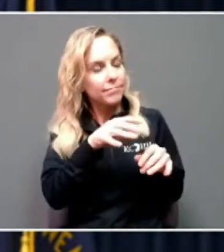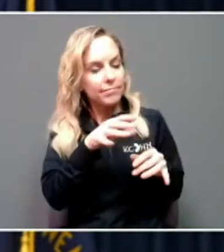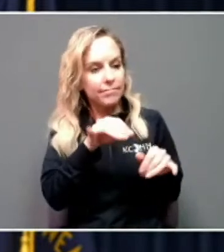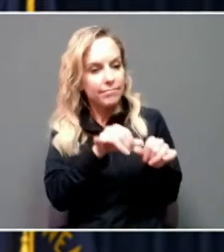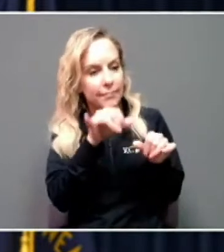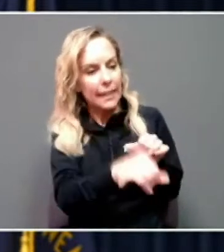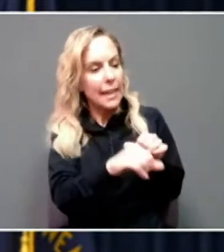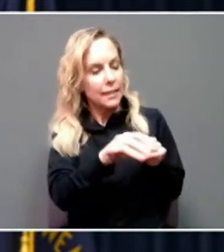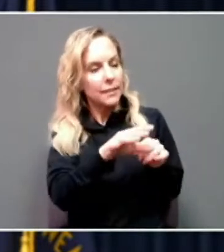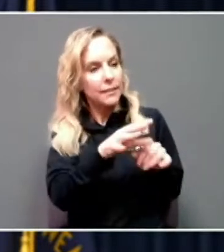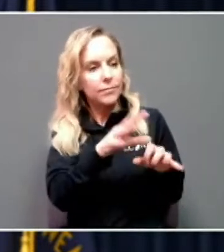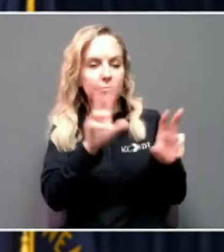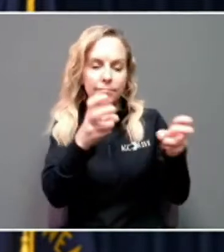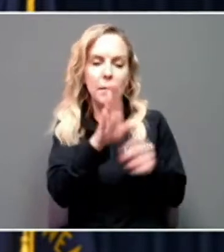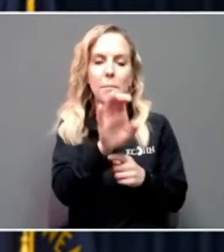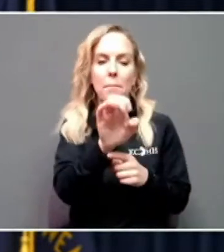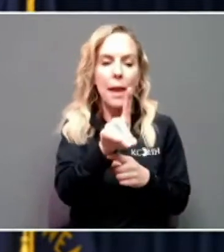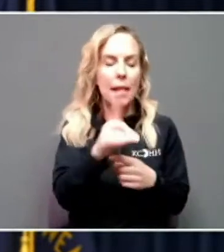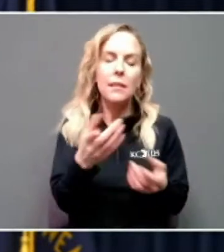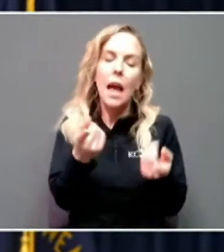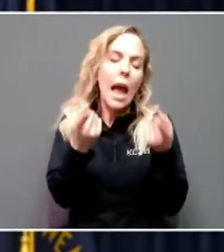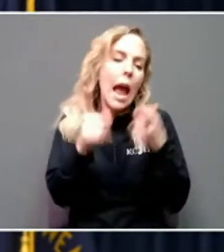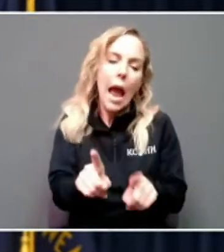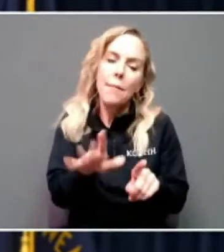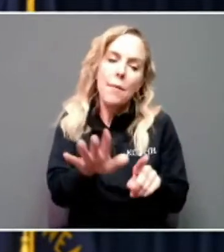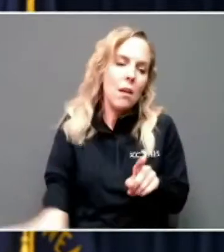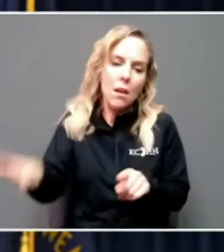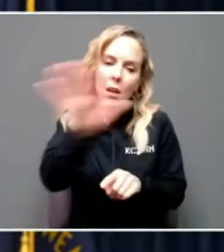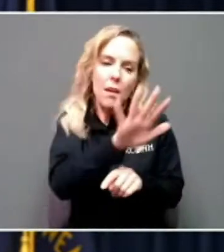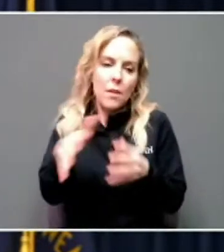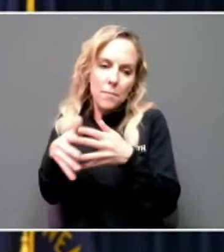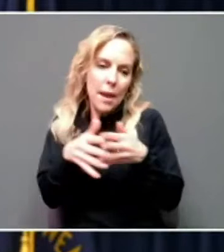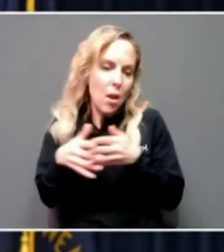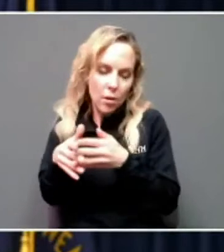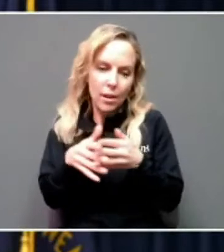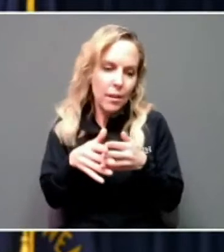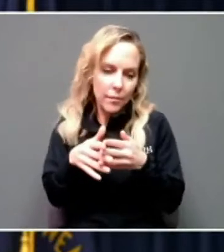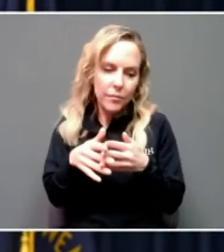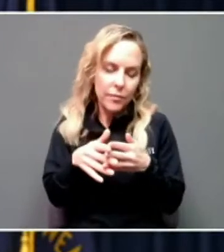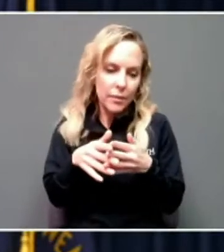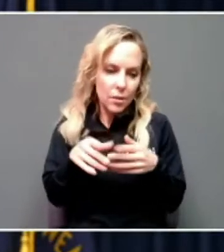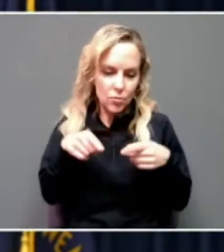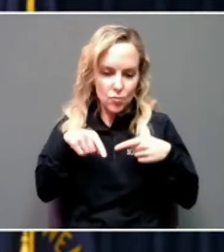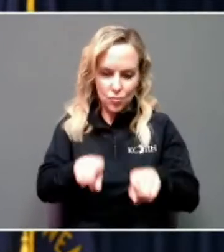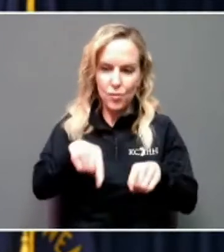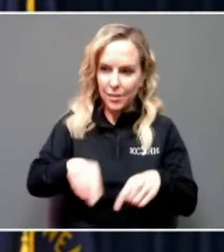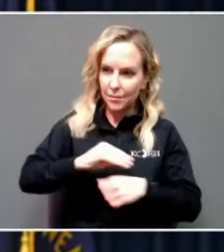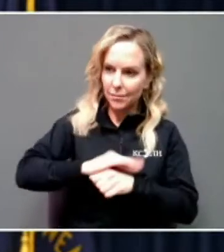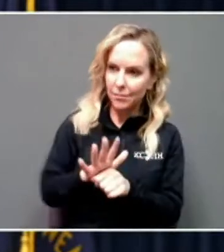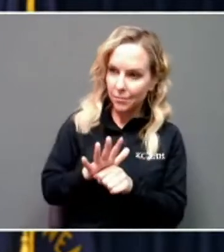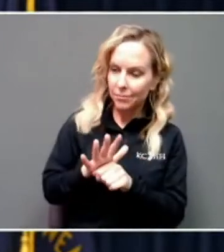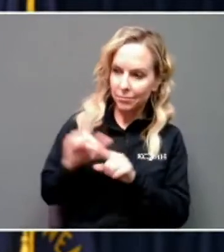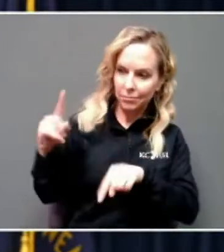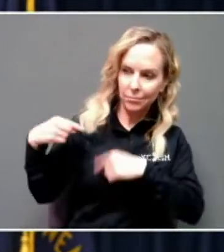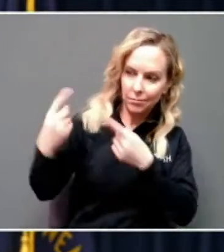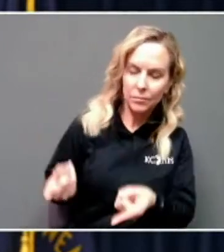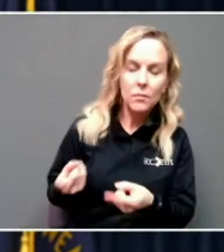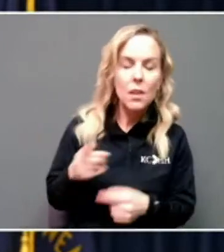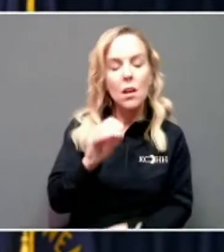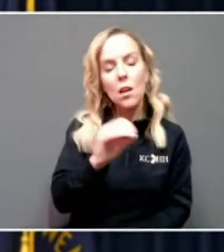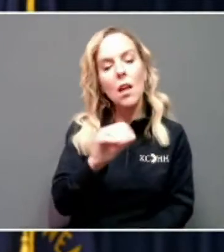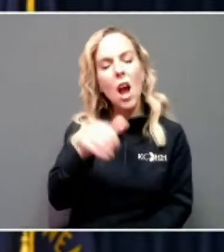happened everywhere in America at one time or other during this. And then the other question was percentage of,